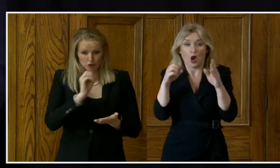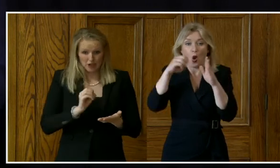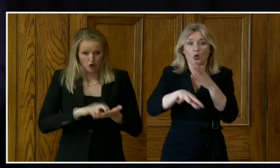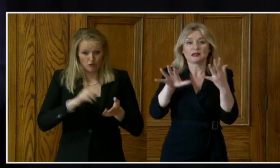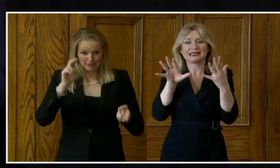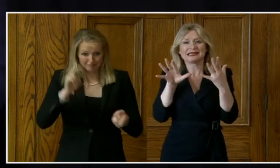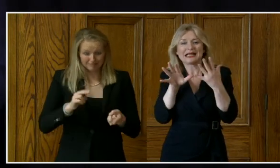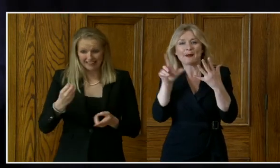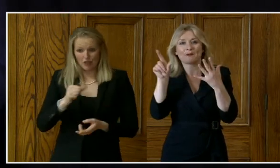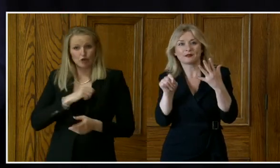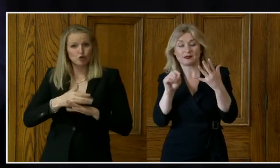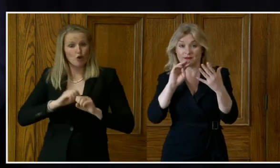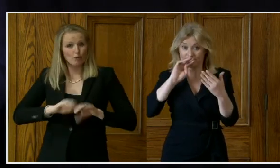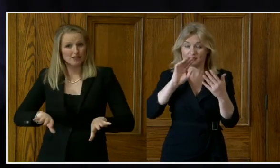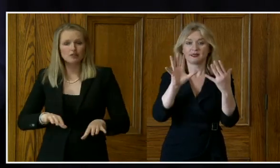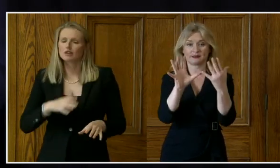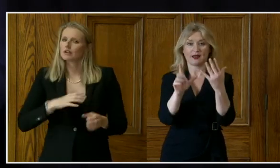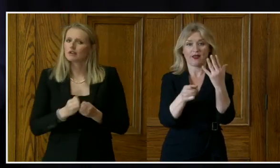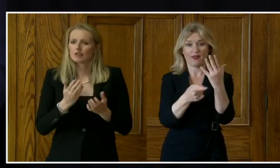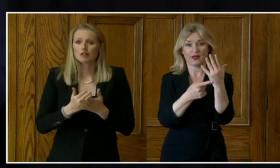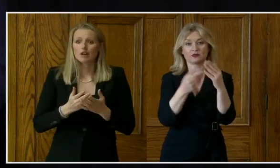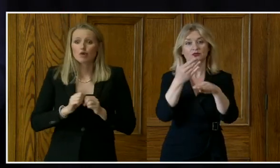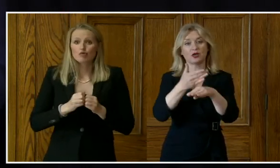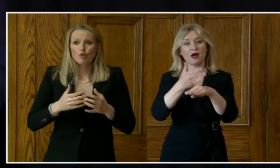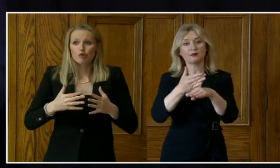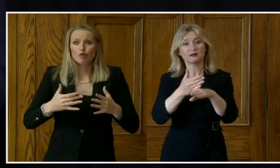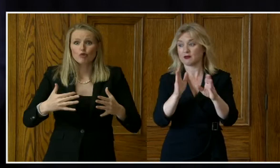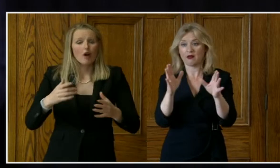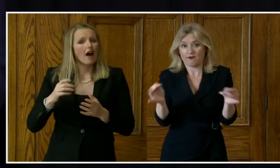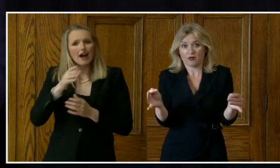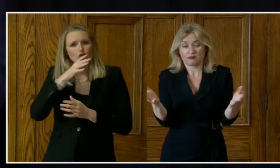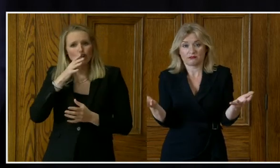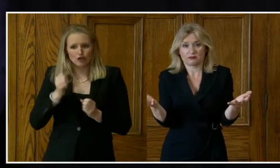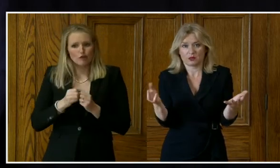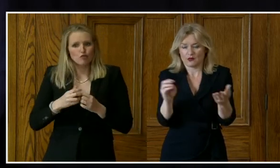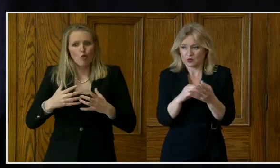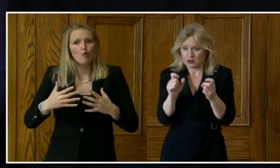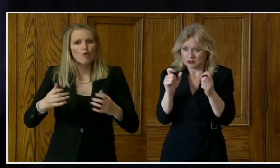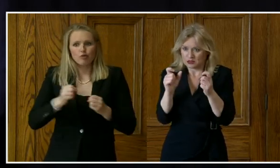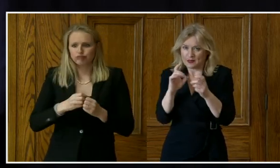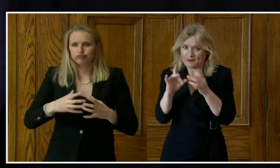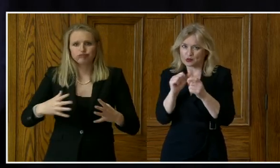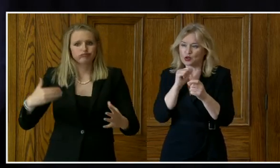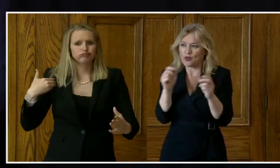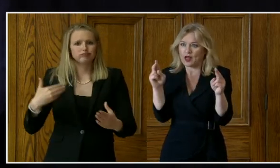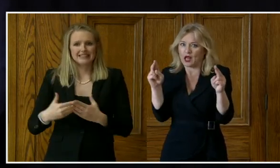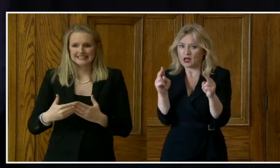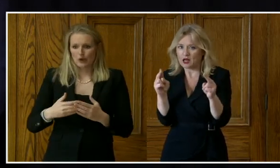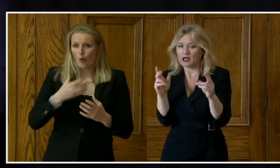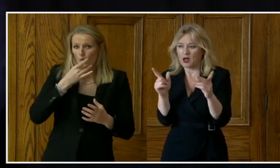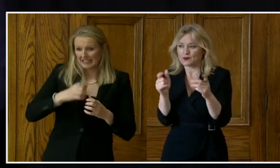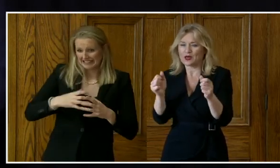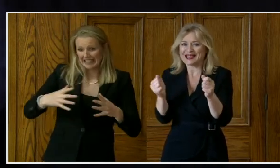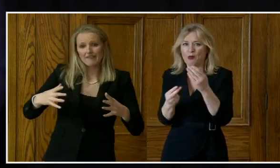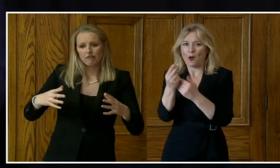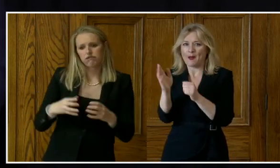that we don't have that contraction, and that the growth that we have seen in the agri-food sector is something that we can pick up on the other